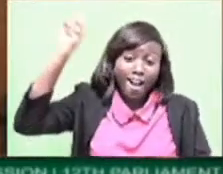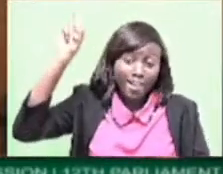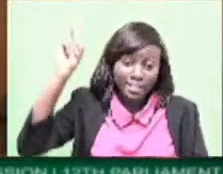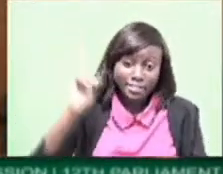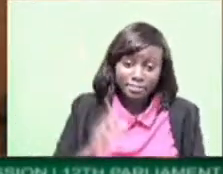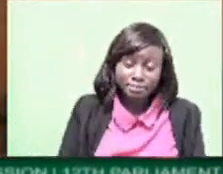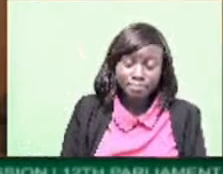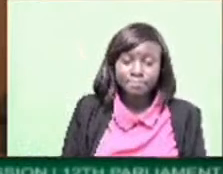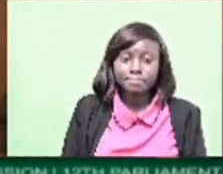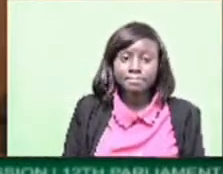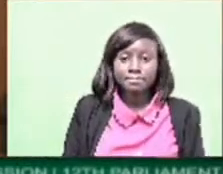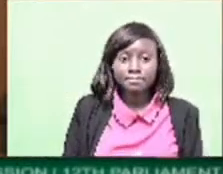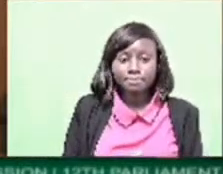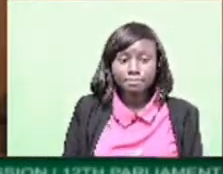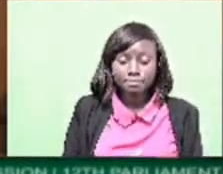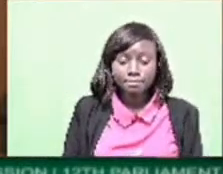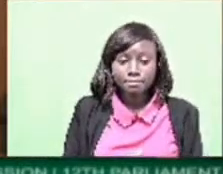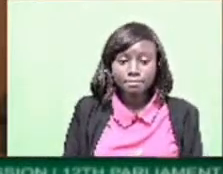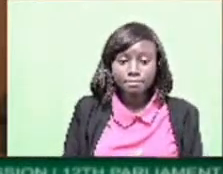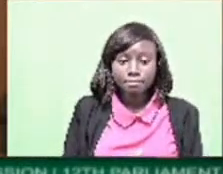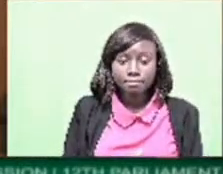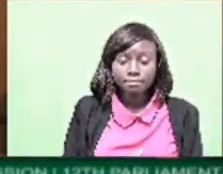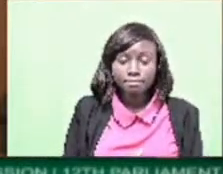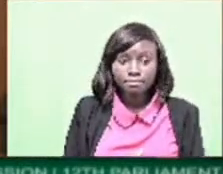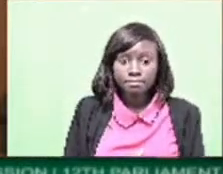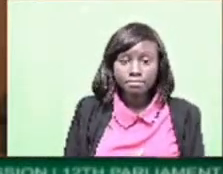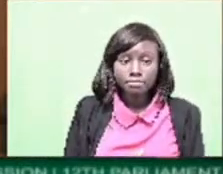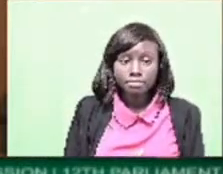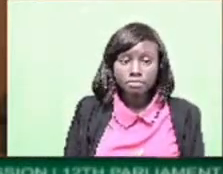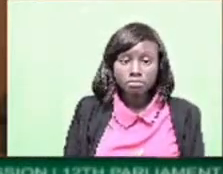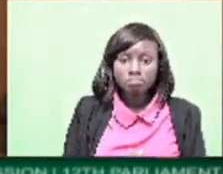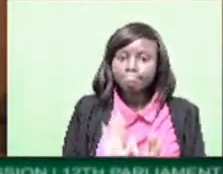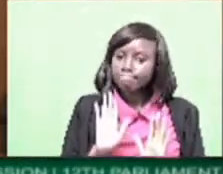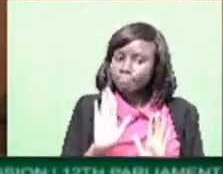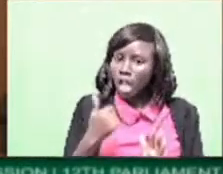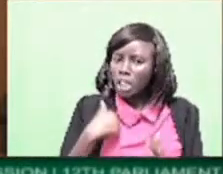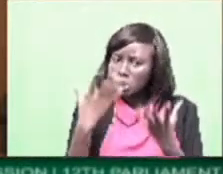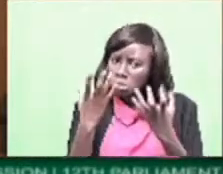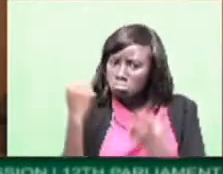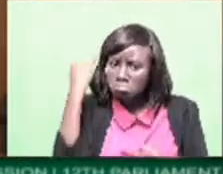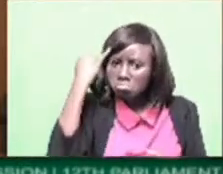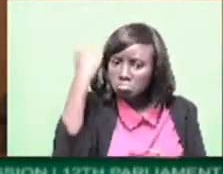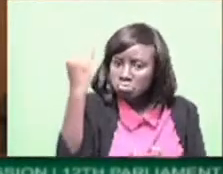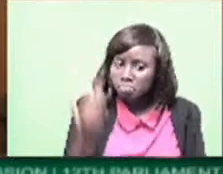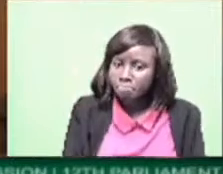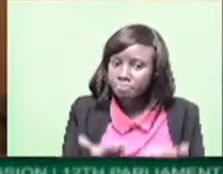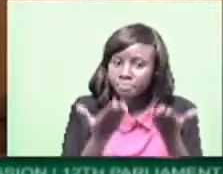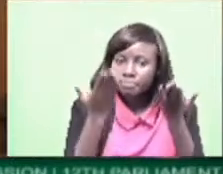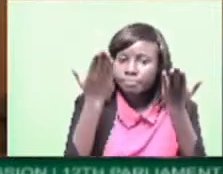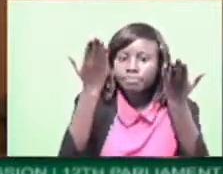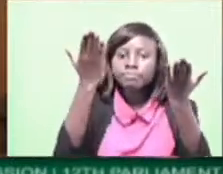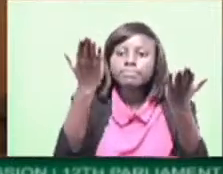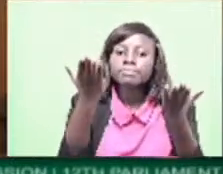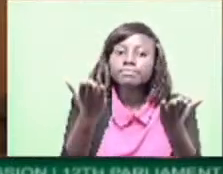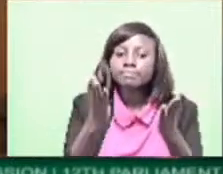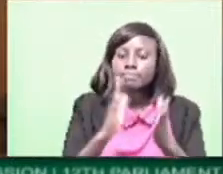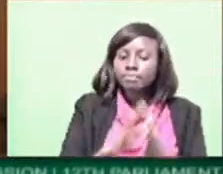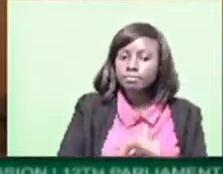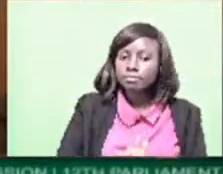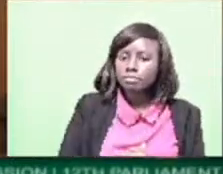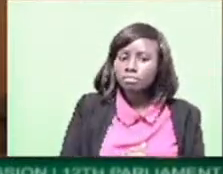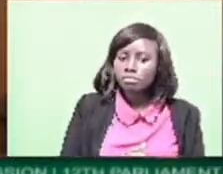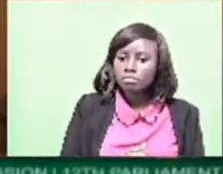want to just present a position that how did we get